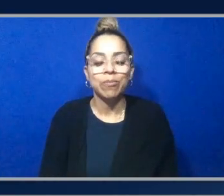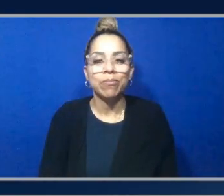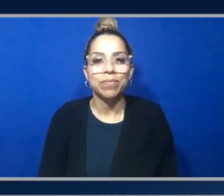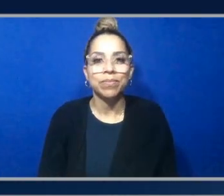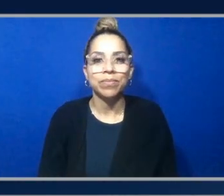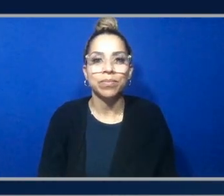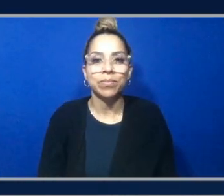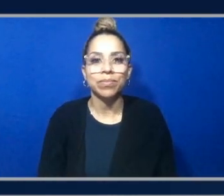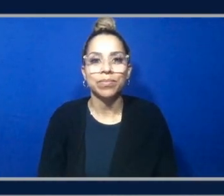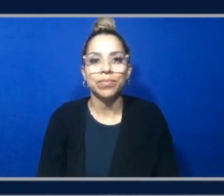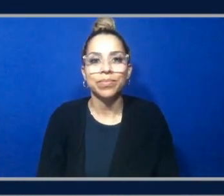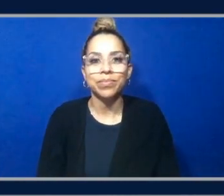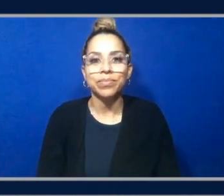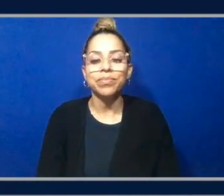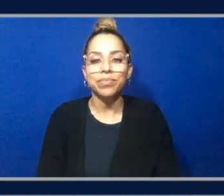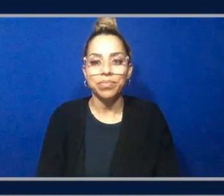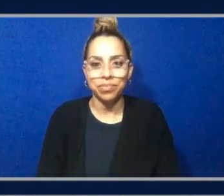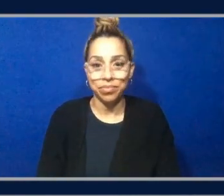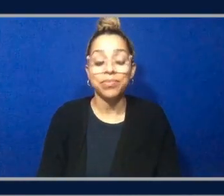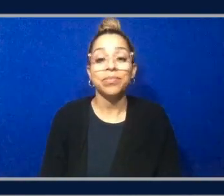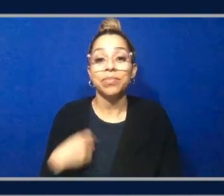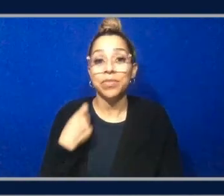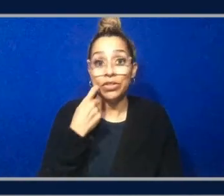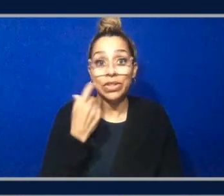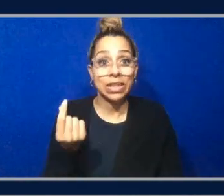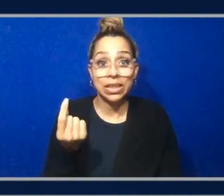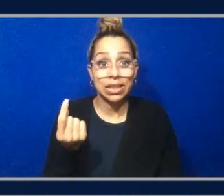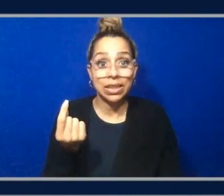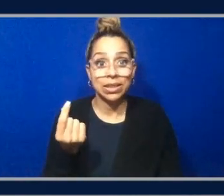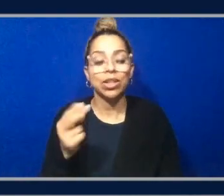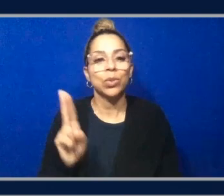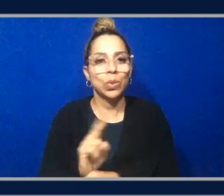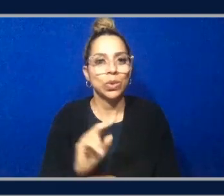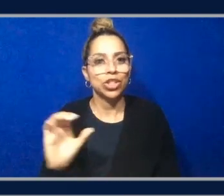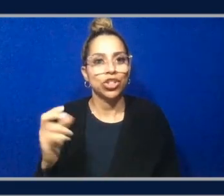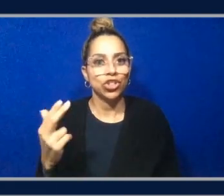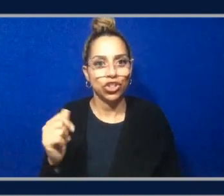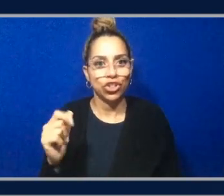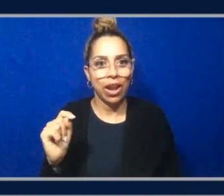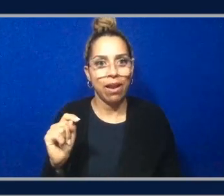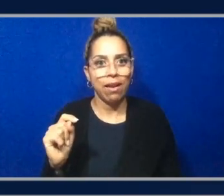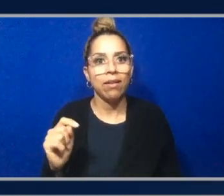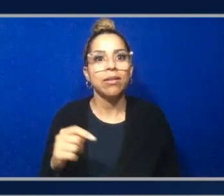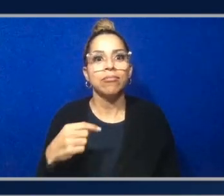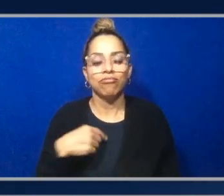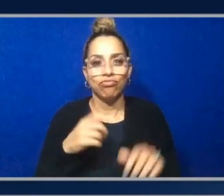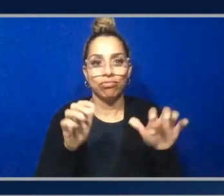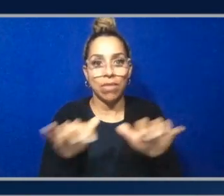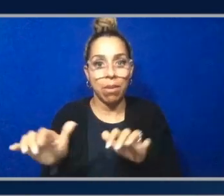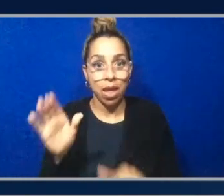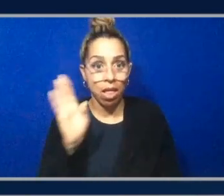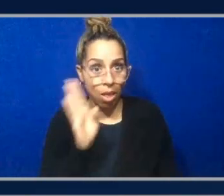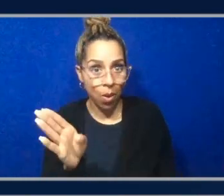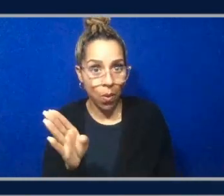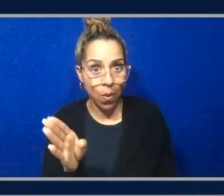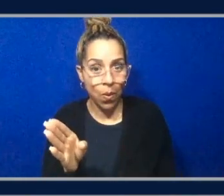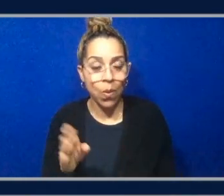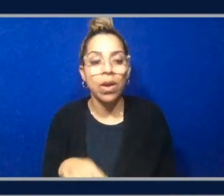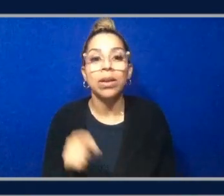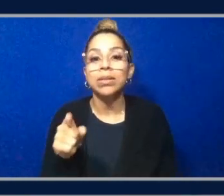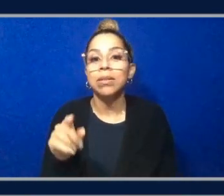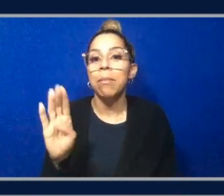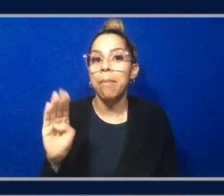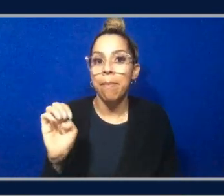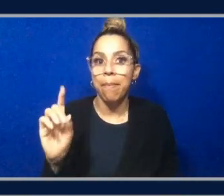And so what I just did is that through the chat, I'm sending hello, and this is Bedrock behind the